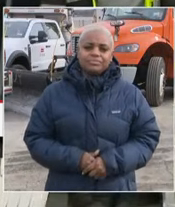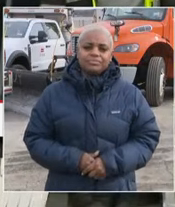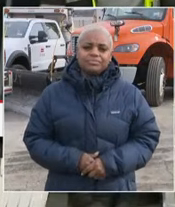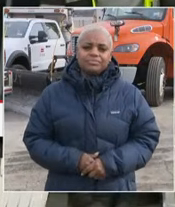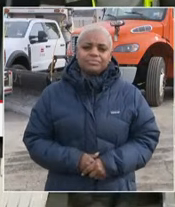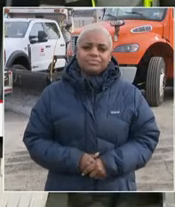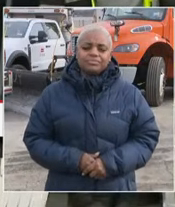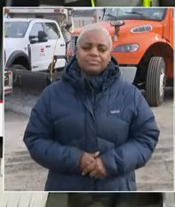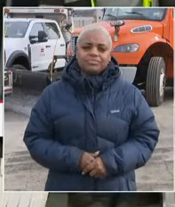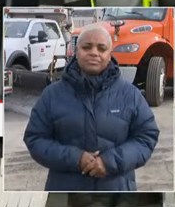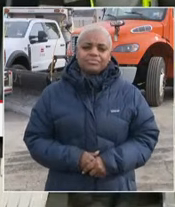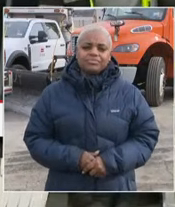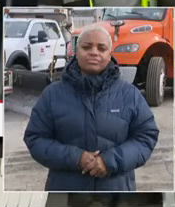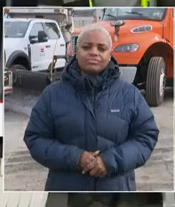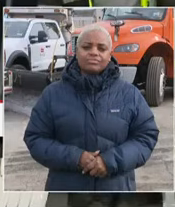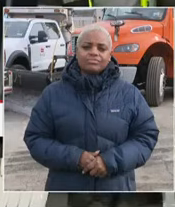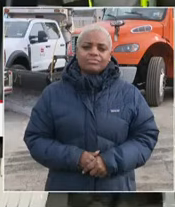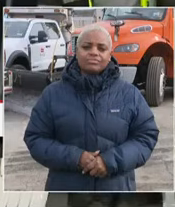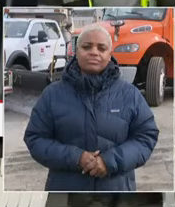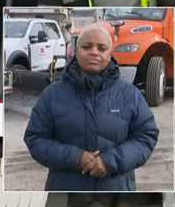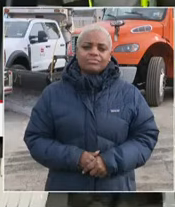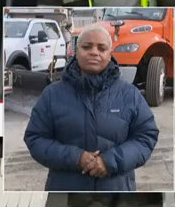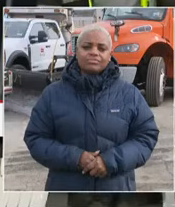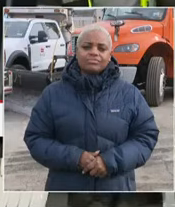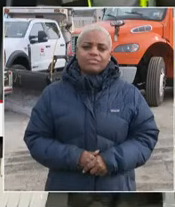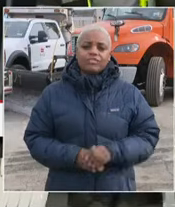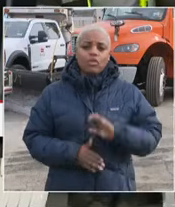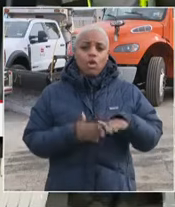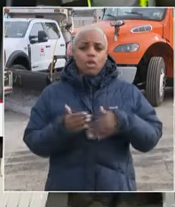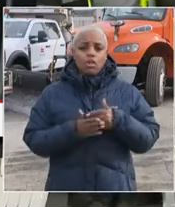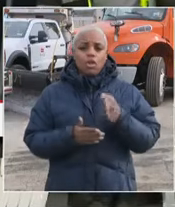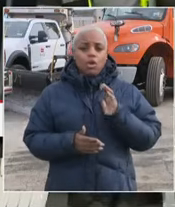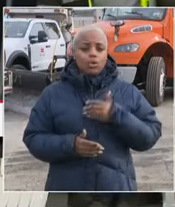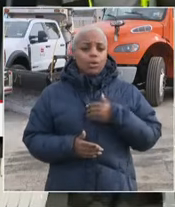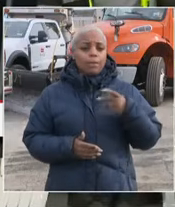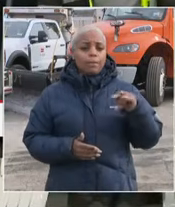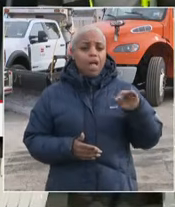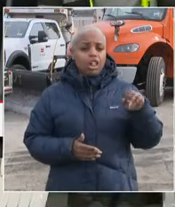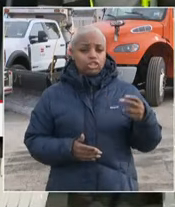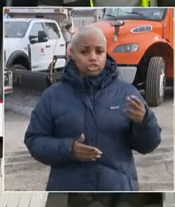trains are ready. And so we are going to be out doing all of that type of work. And